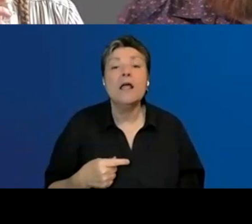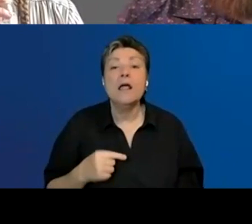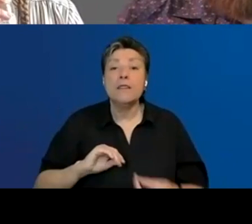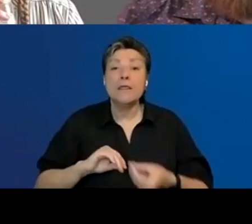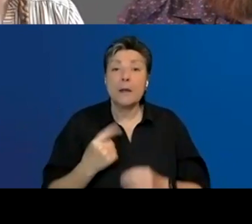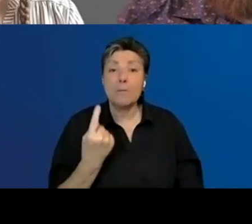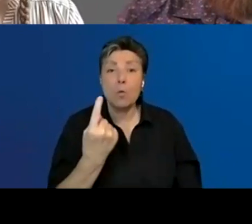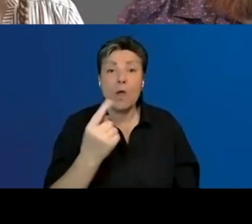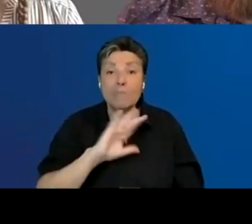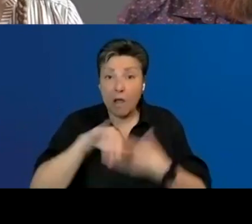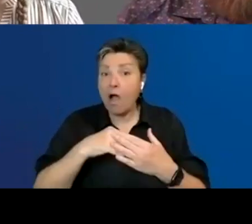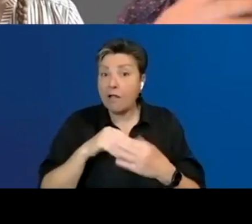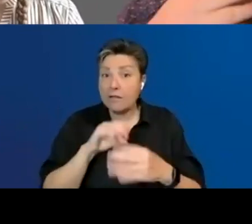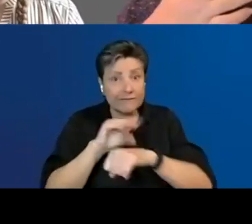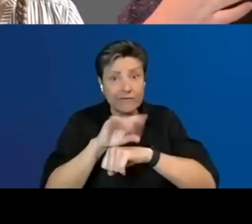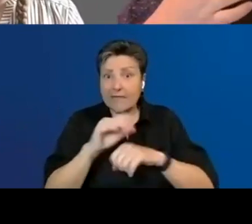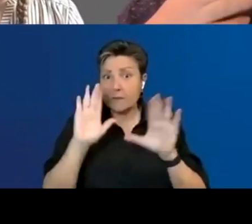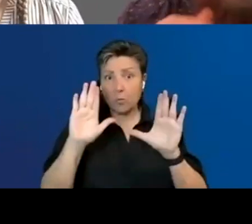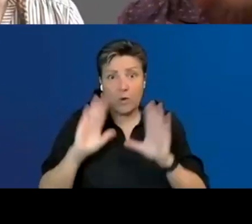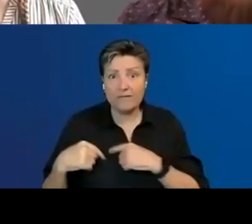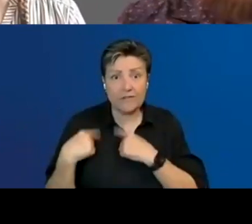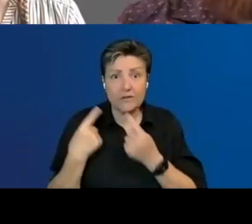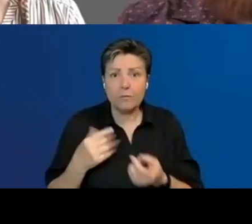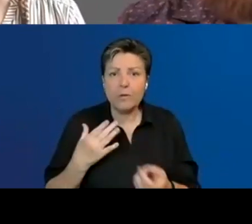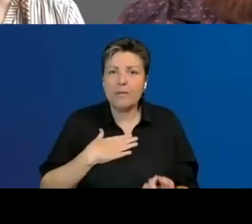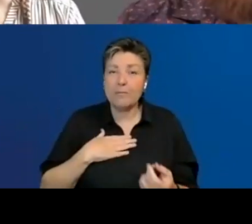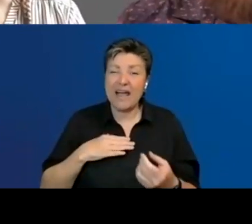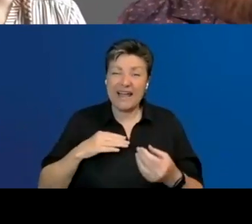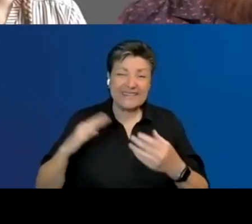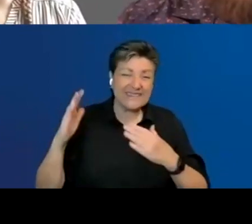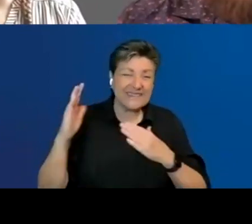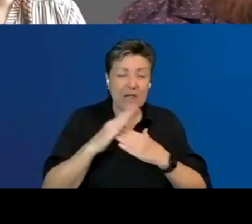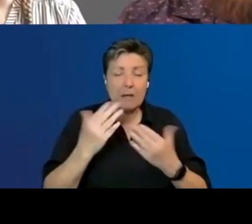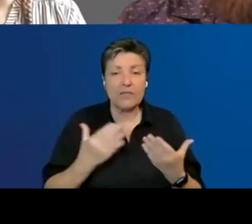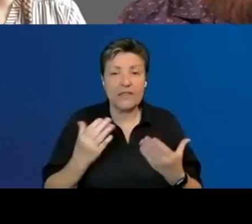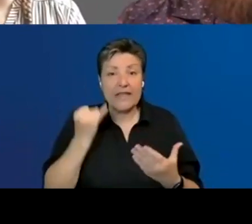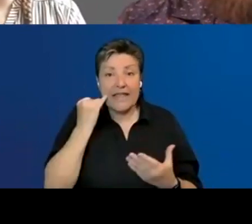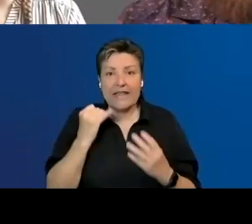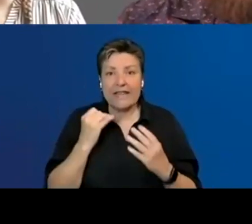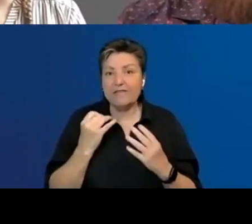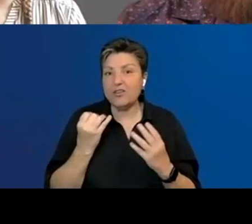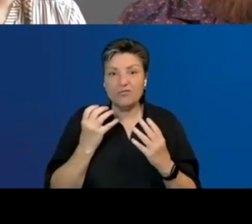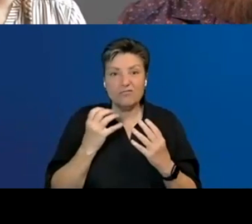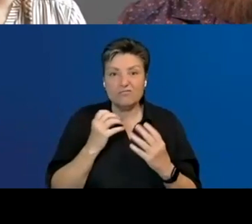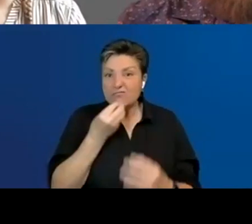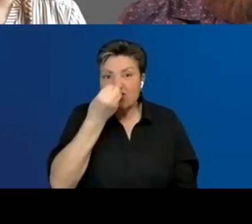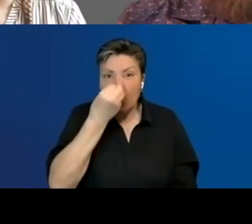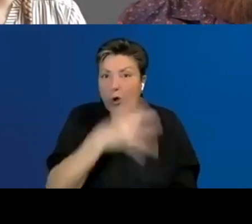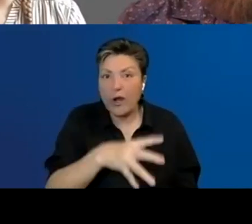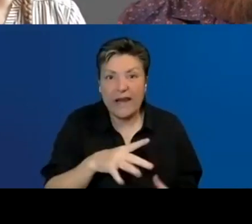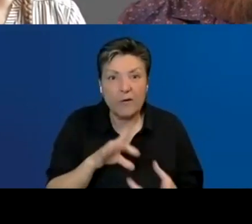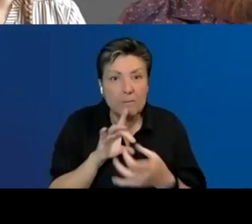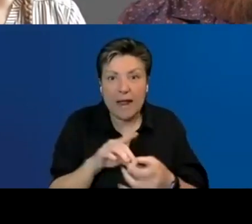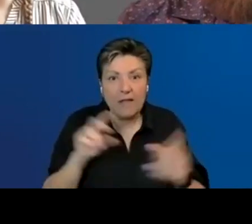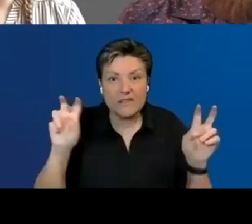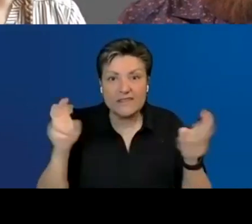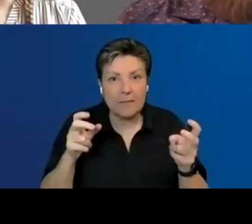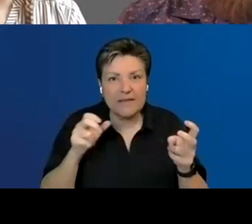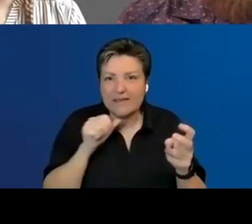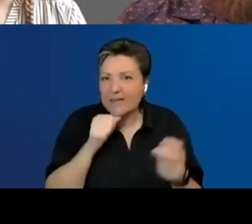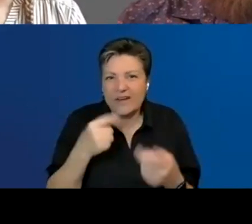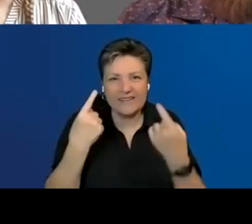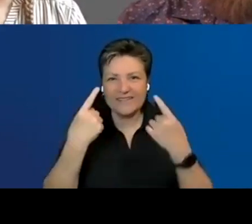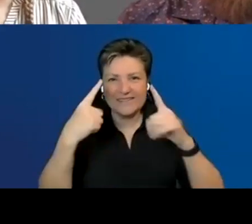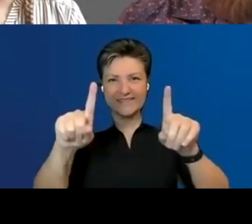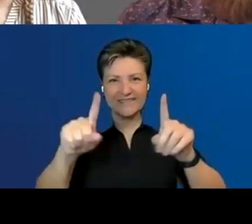those pieces of advice are great. My number one thing is that unless you care about the subject, you're not going to be able to do a good job making a podcast about it.